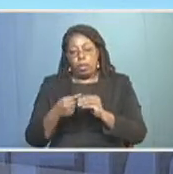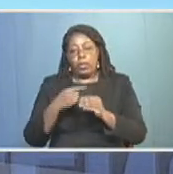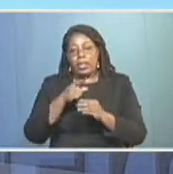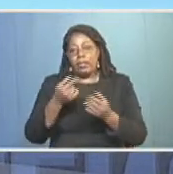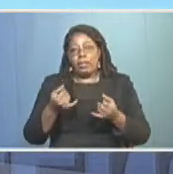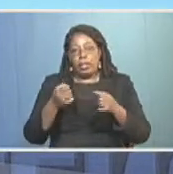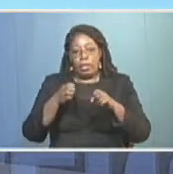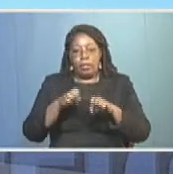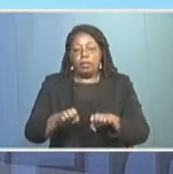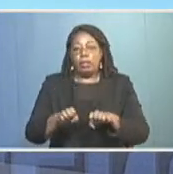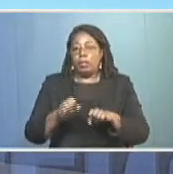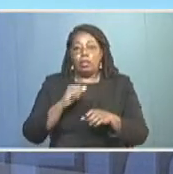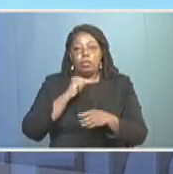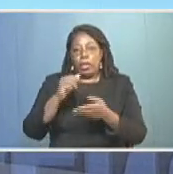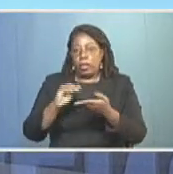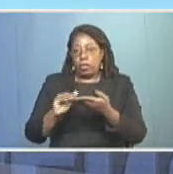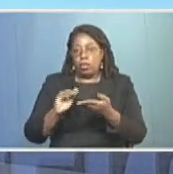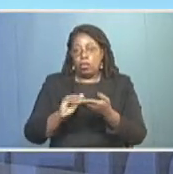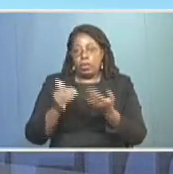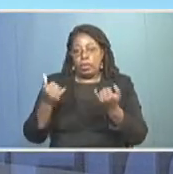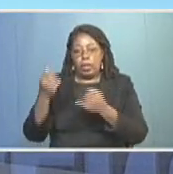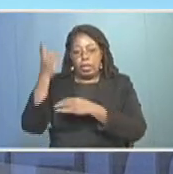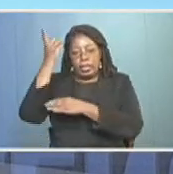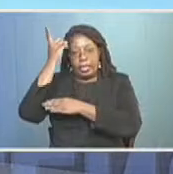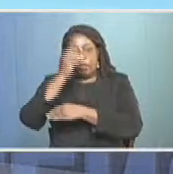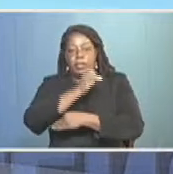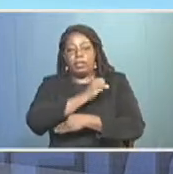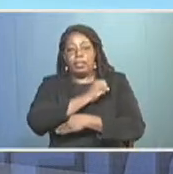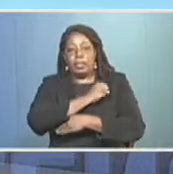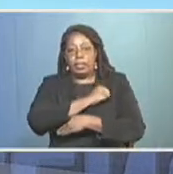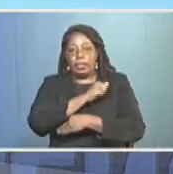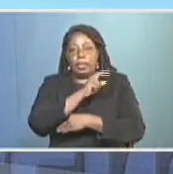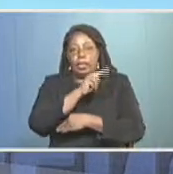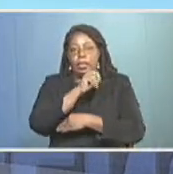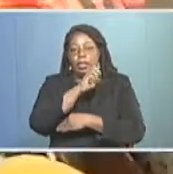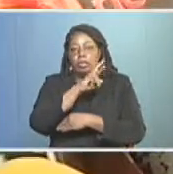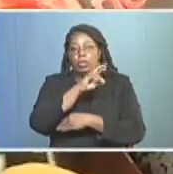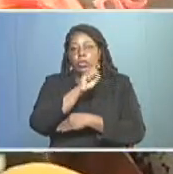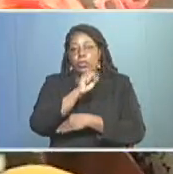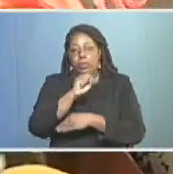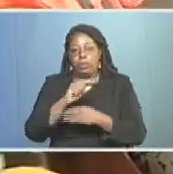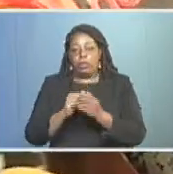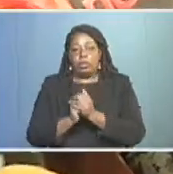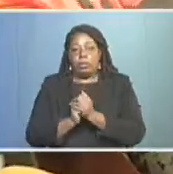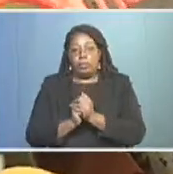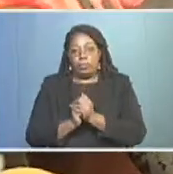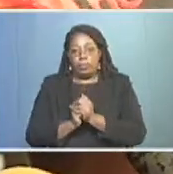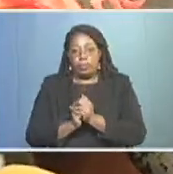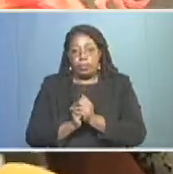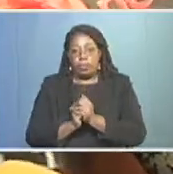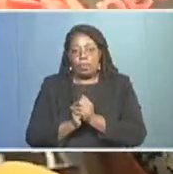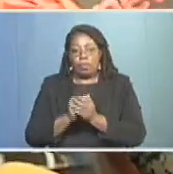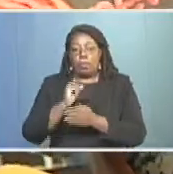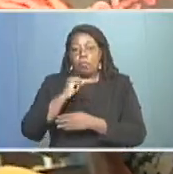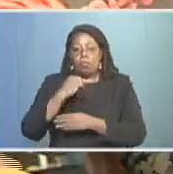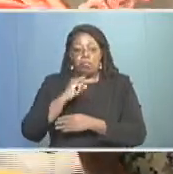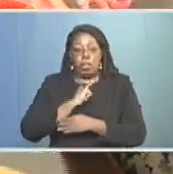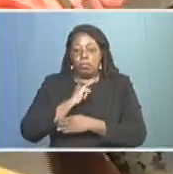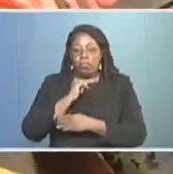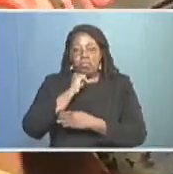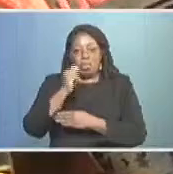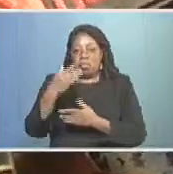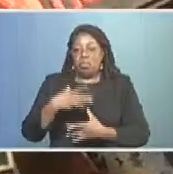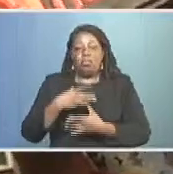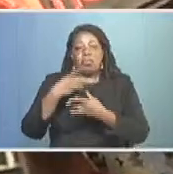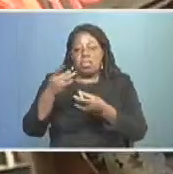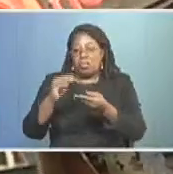incident inexcusable. Desmond Saunders starts us off tonight. I'm not interested in any excuse